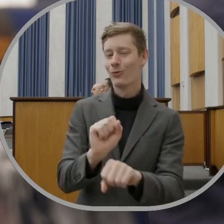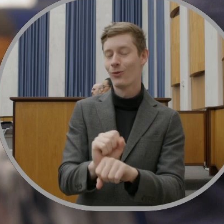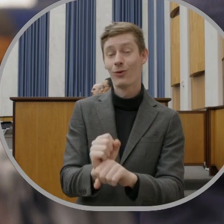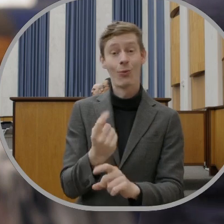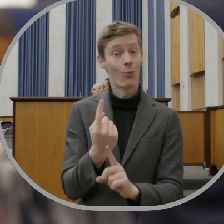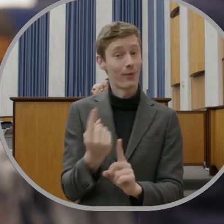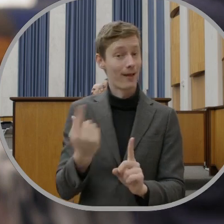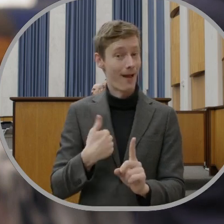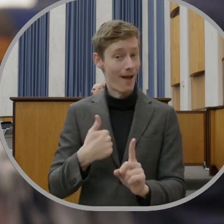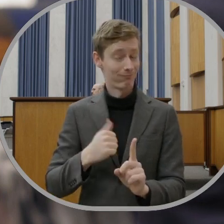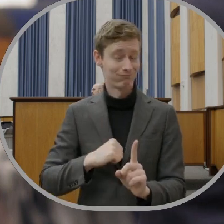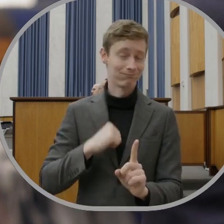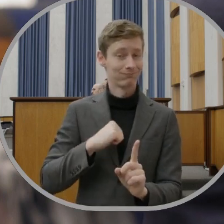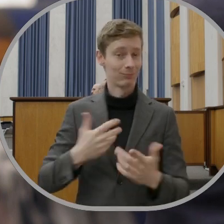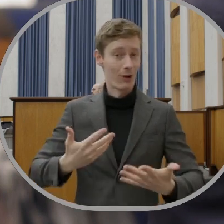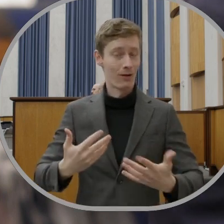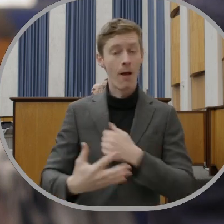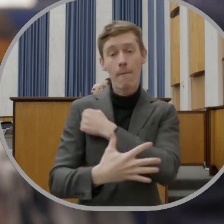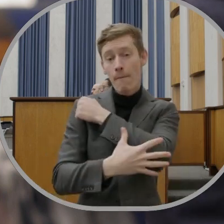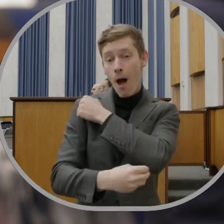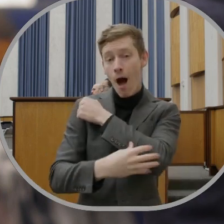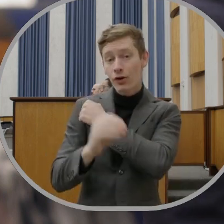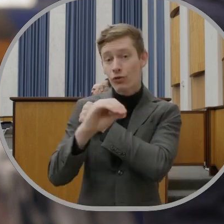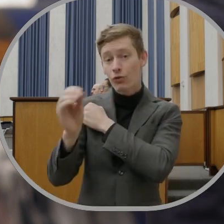that we have reduced the poverty rate by